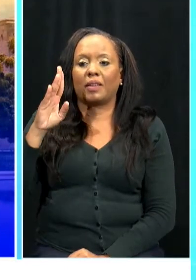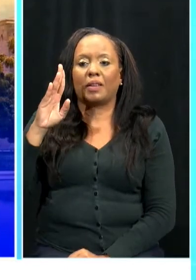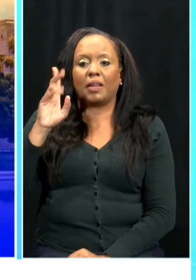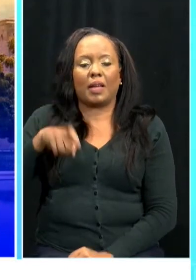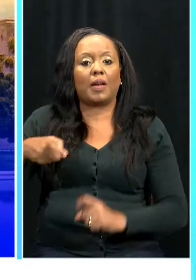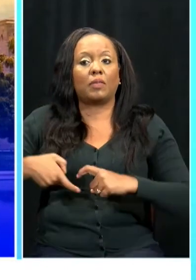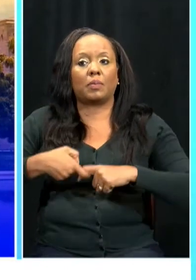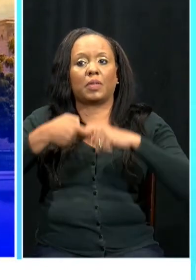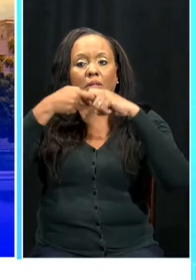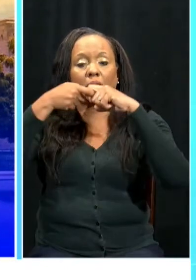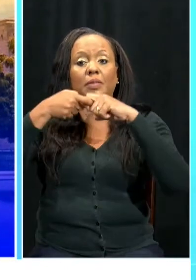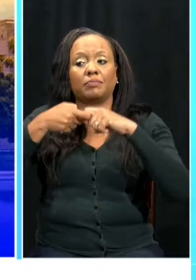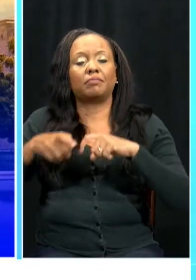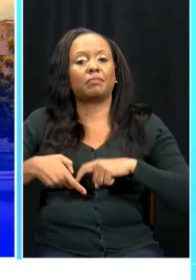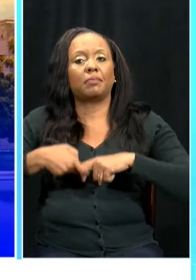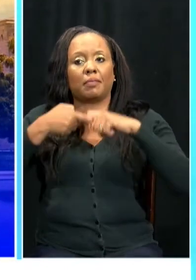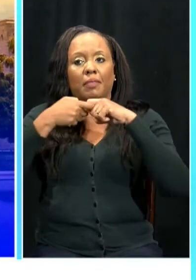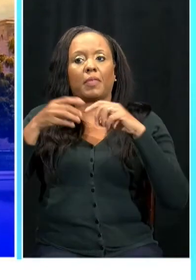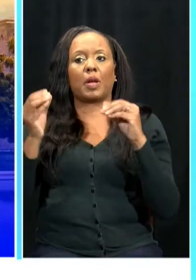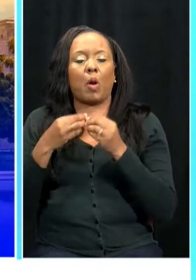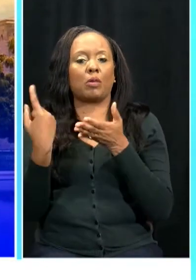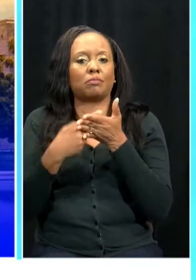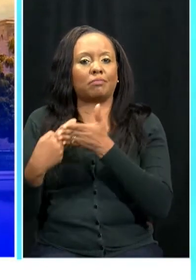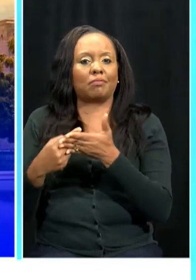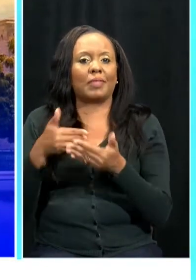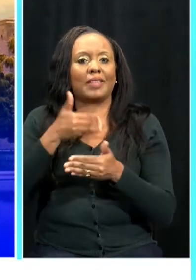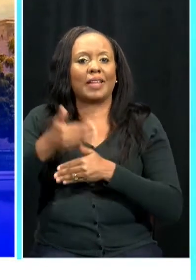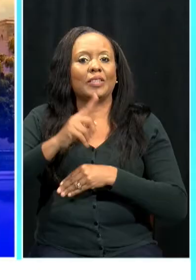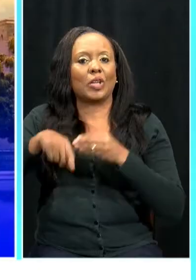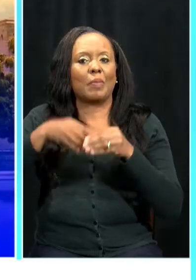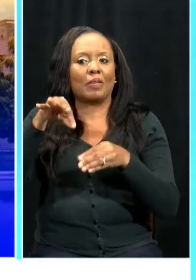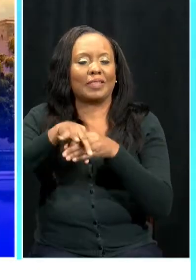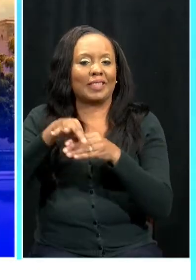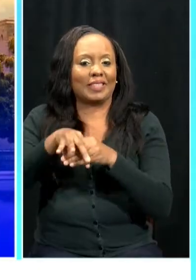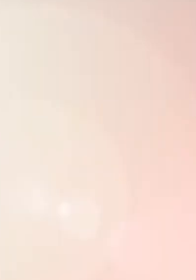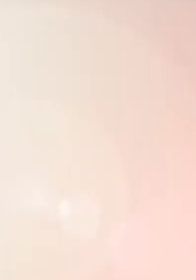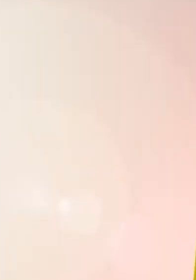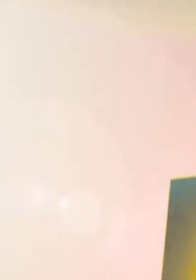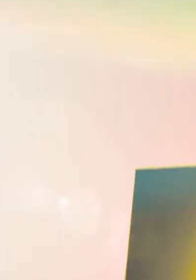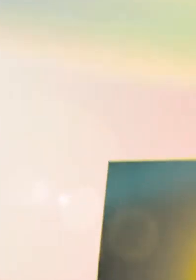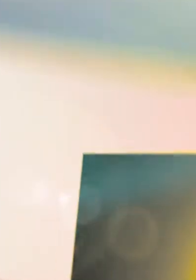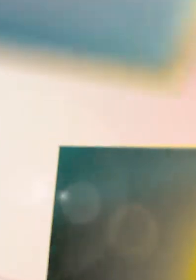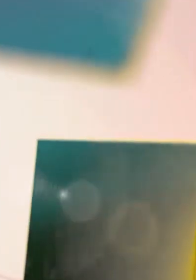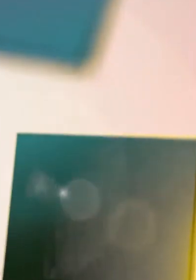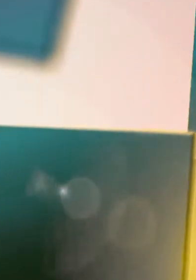cycle. We're going to take a break. When we come back, more on X Trail. Don't go away.